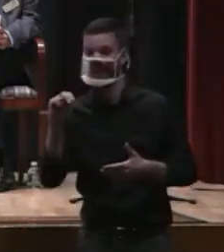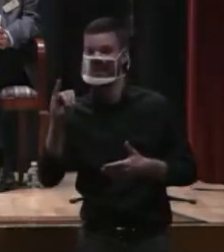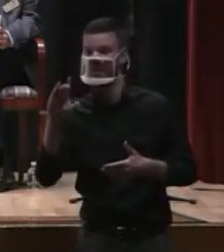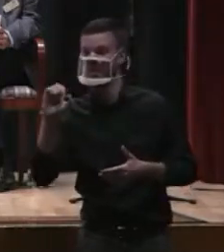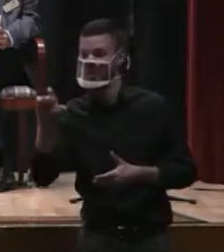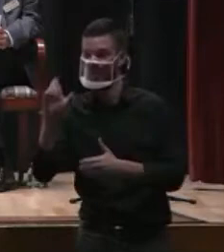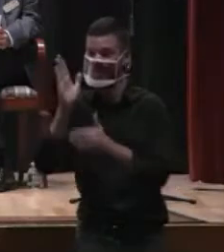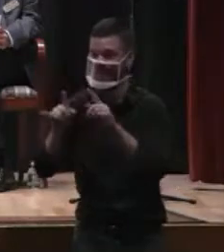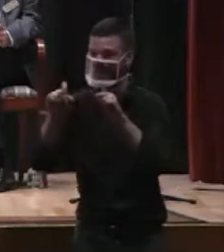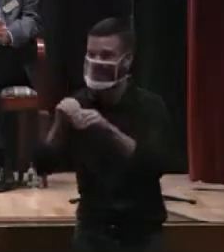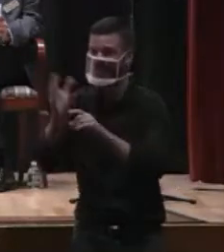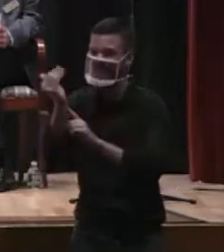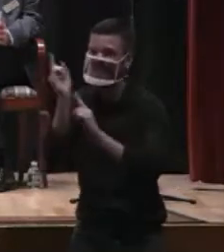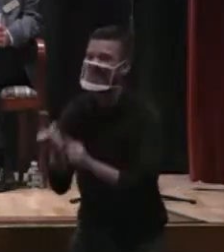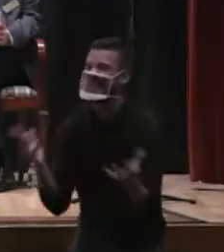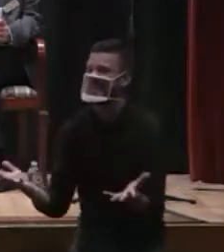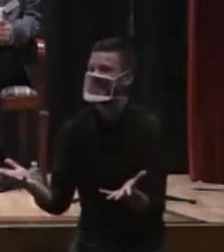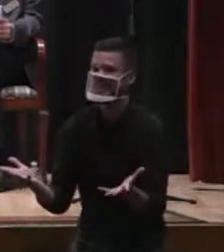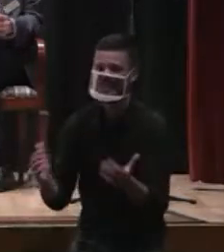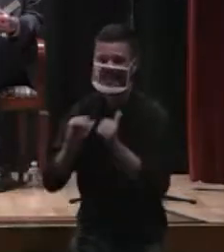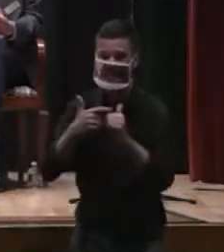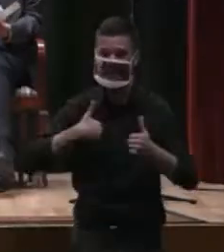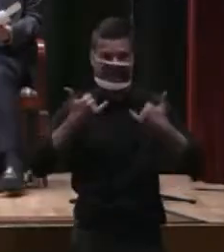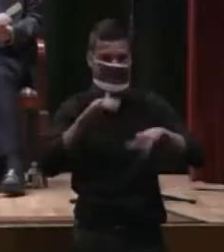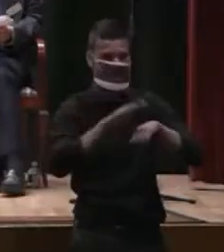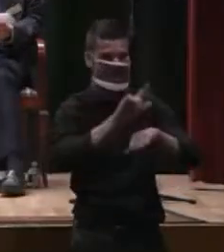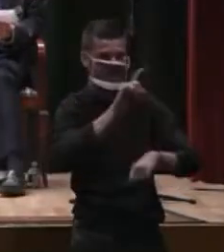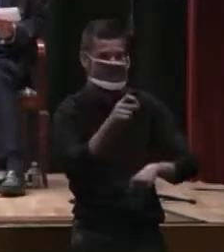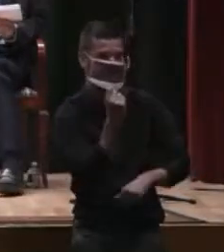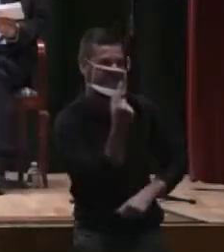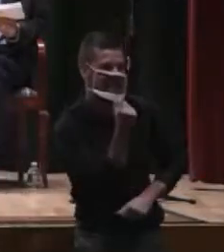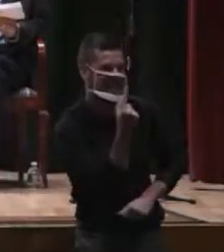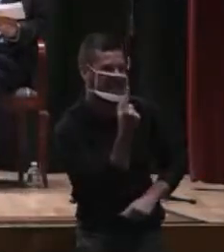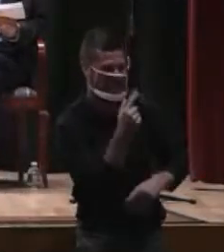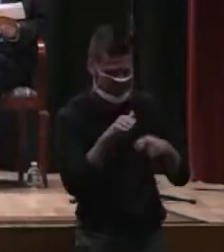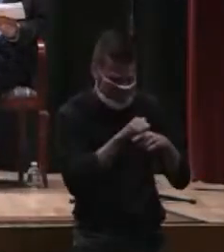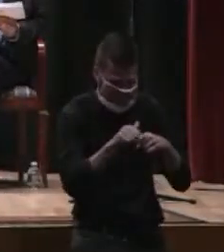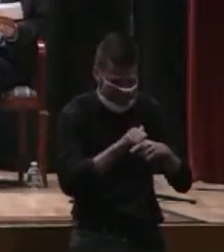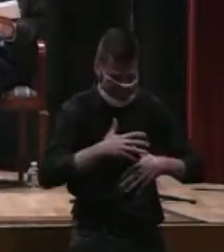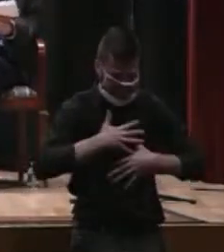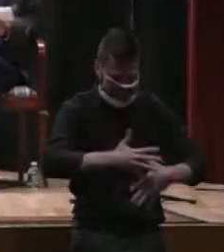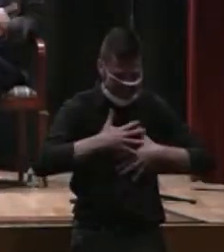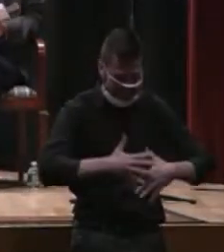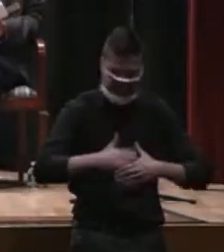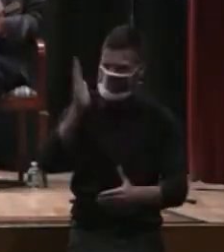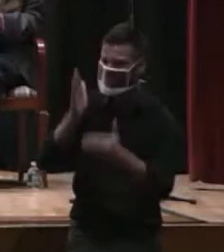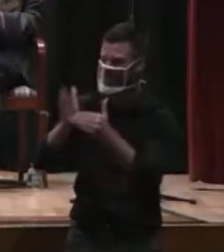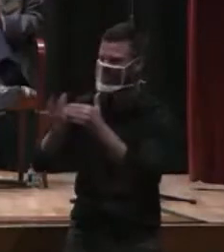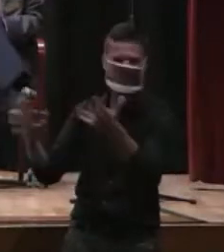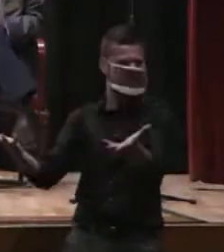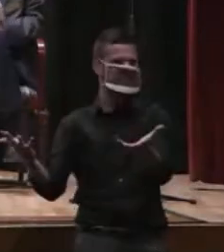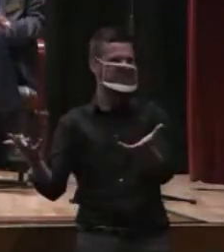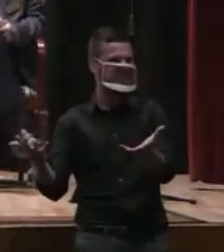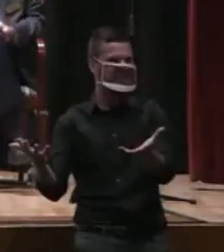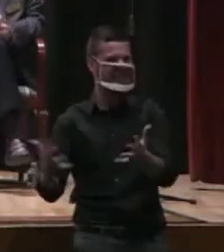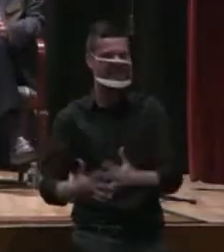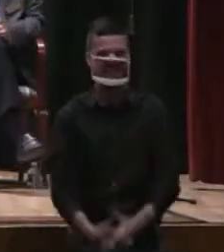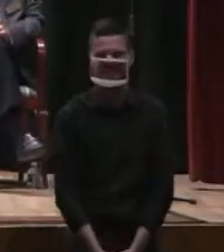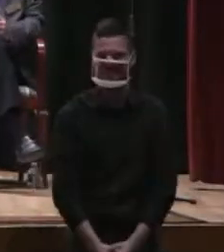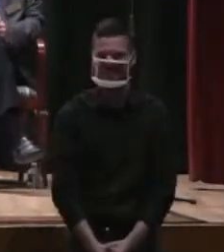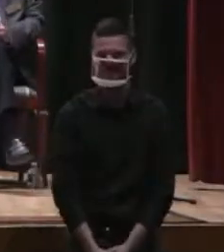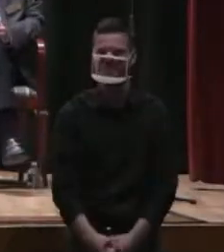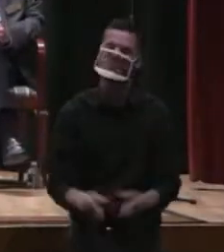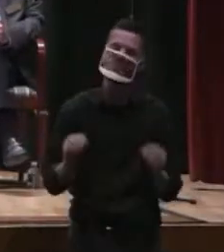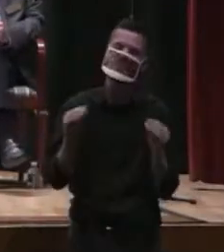in 15 minutes and somehow you were still on question 11 trying to practice some deep breathing exercises? On a